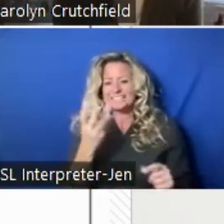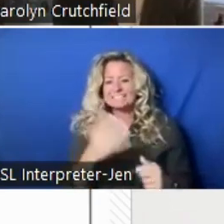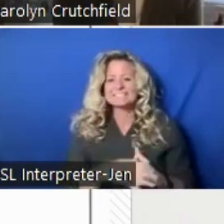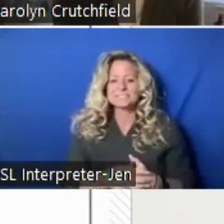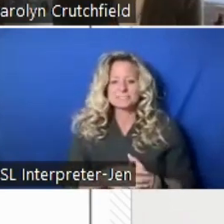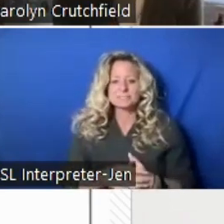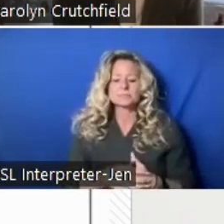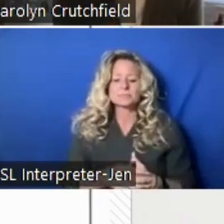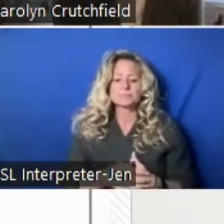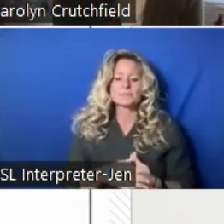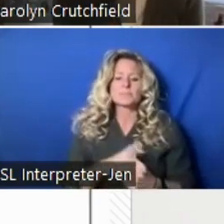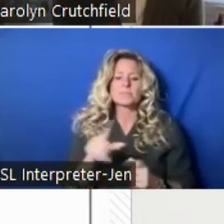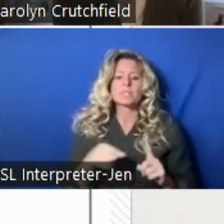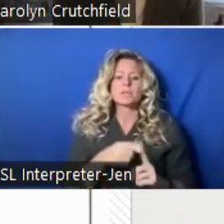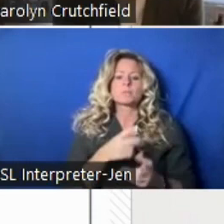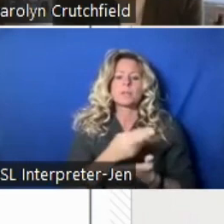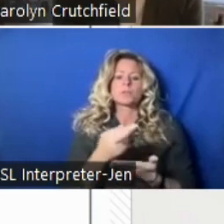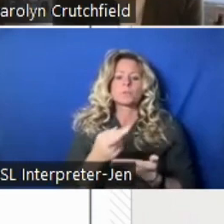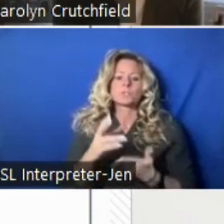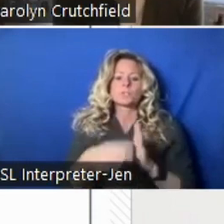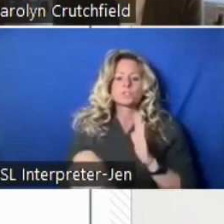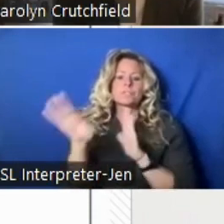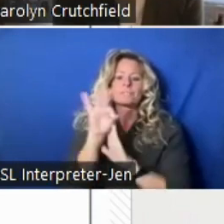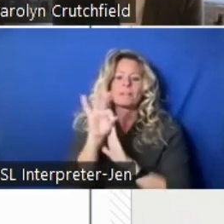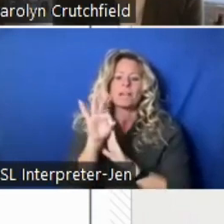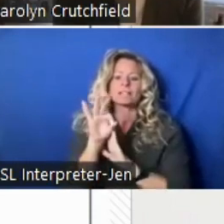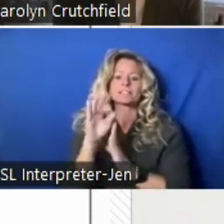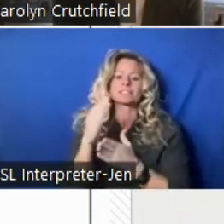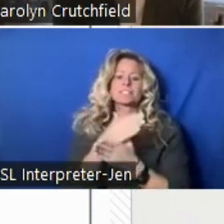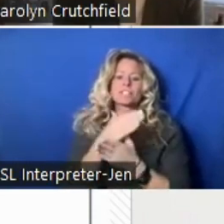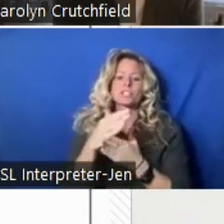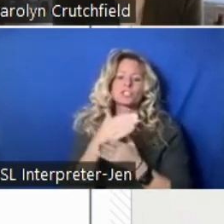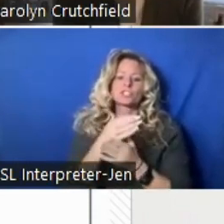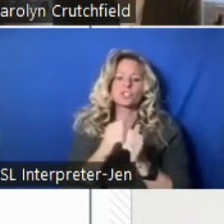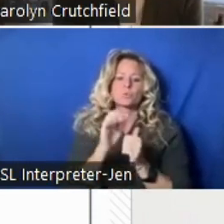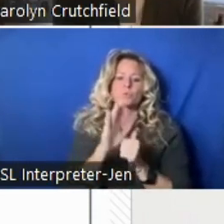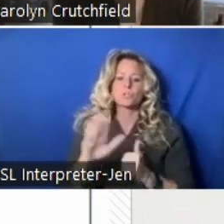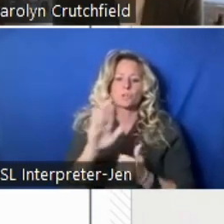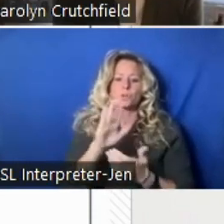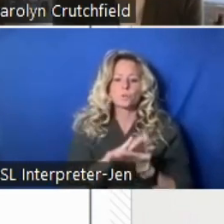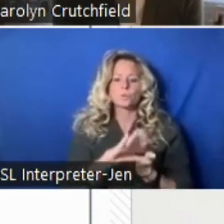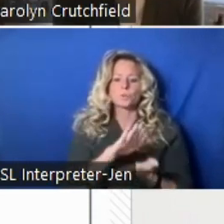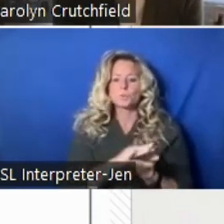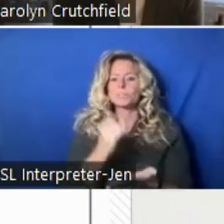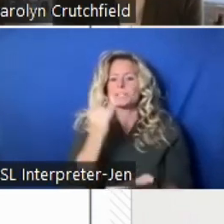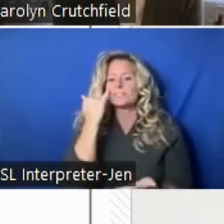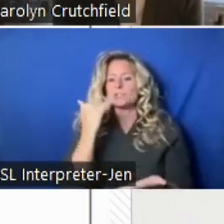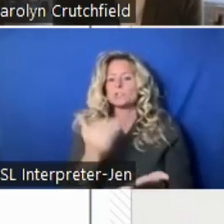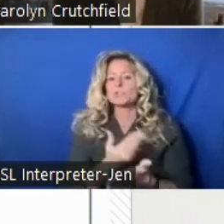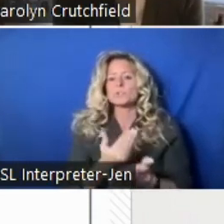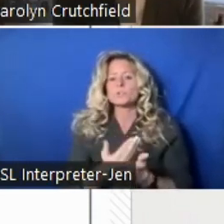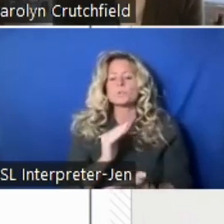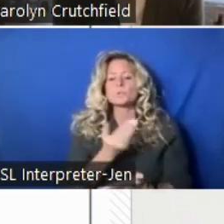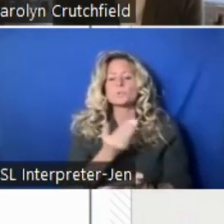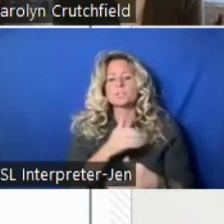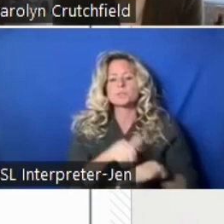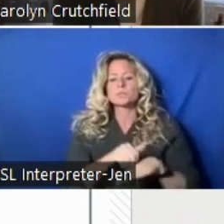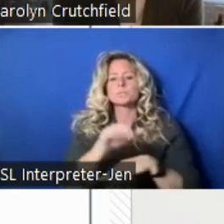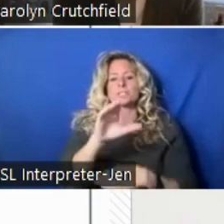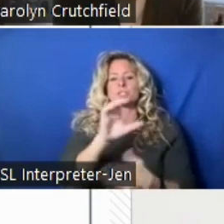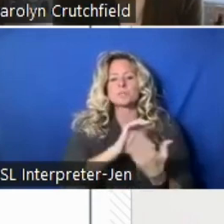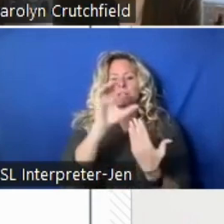briefly about the resources so you can locate them and share them with your school. So if you're new to us, we'll send you a calendar